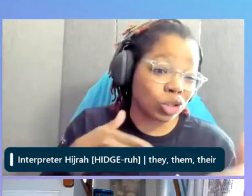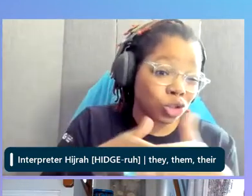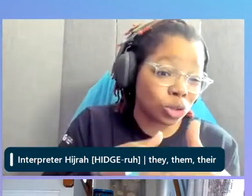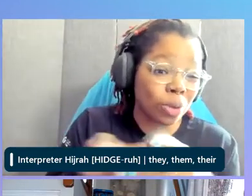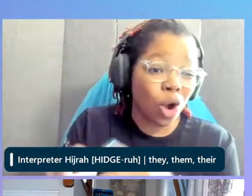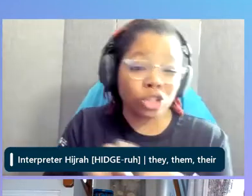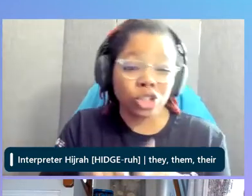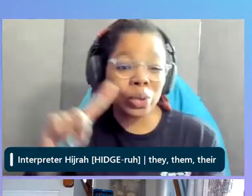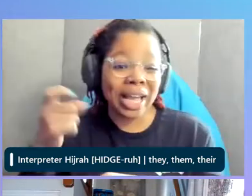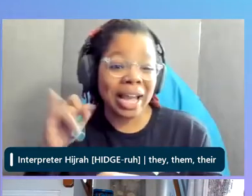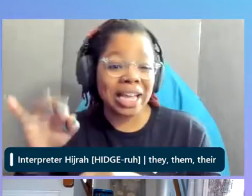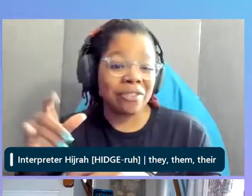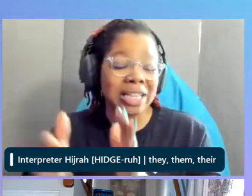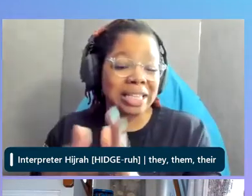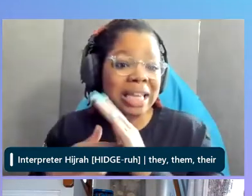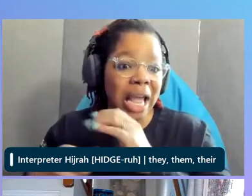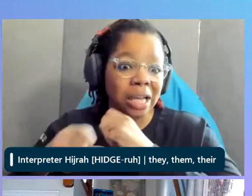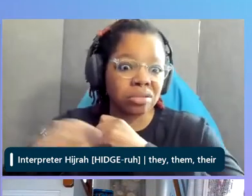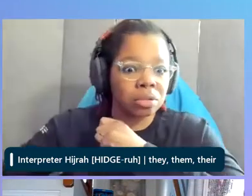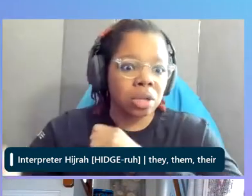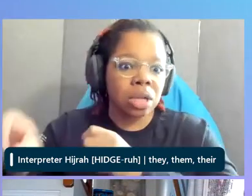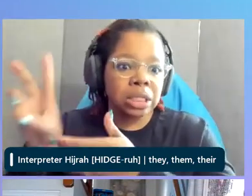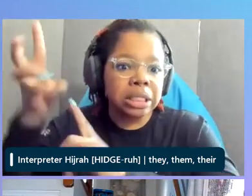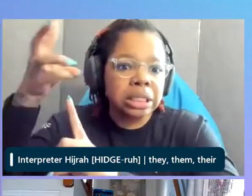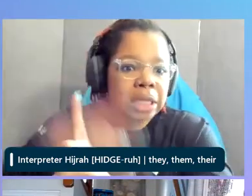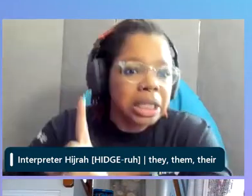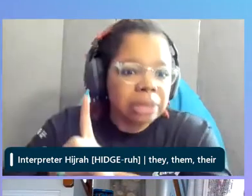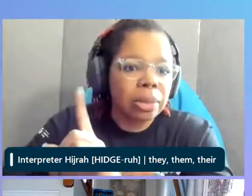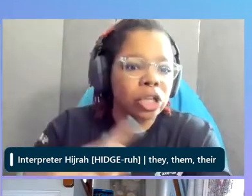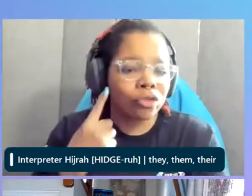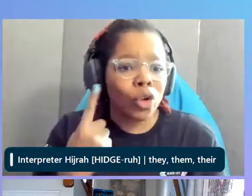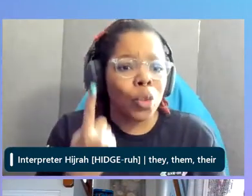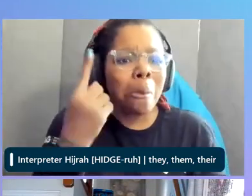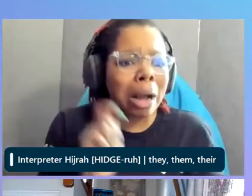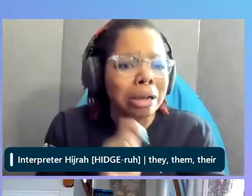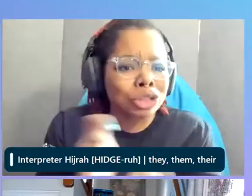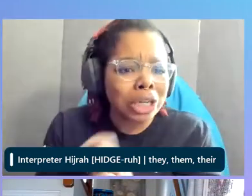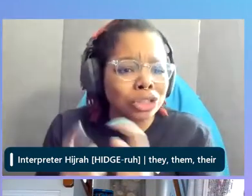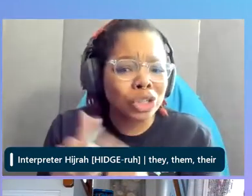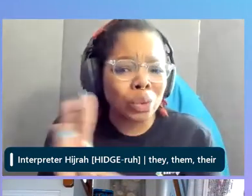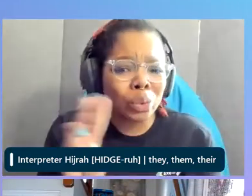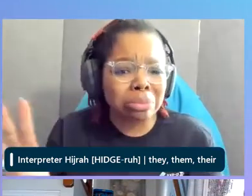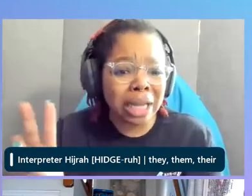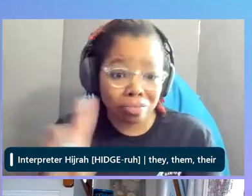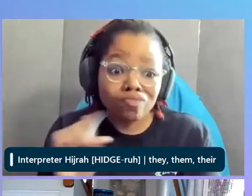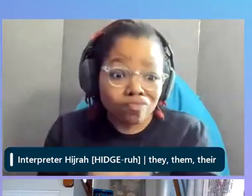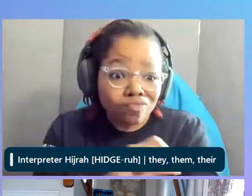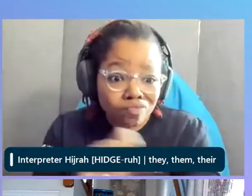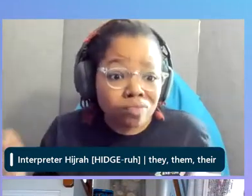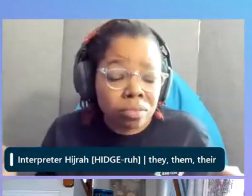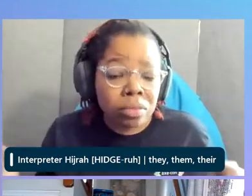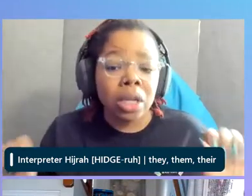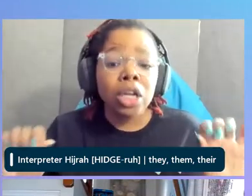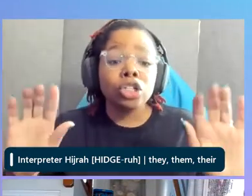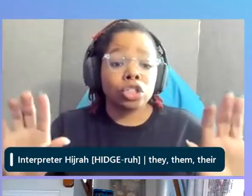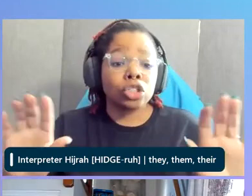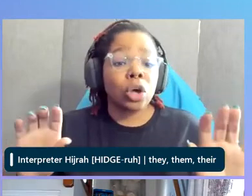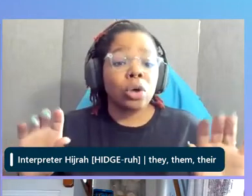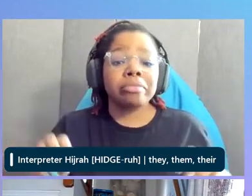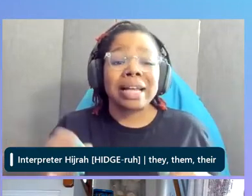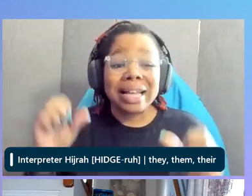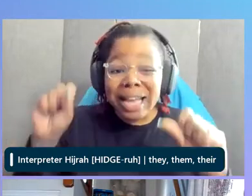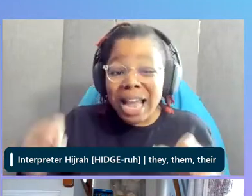can't do that if it takes 6 months to make one change to the website. True story. So can you meet us